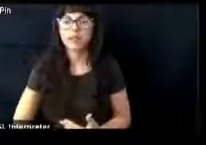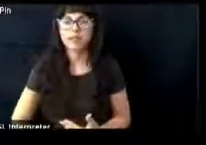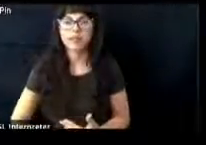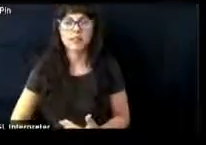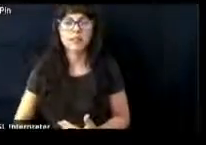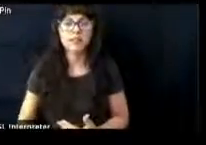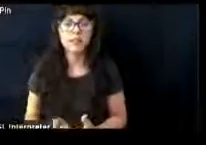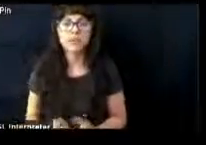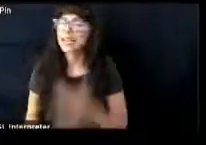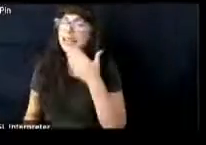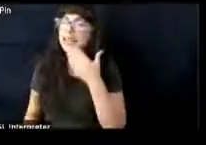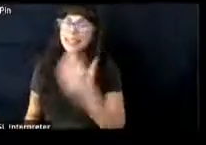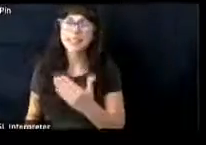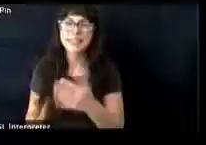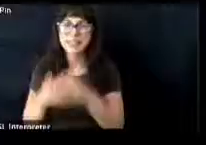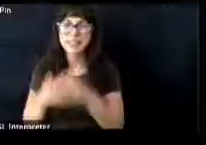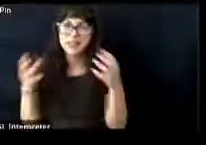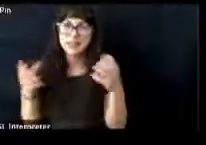Thank you so much.